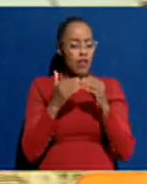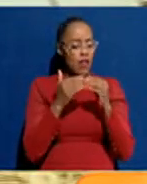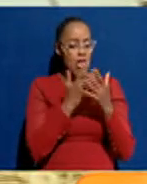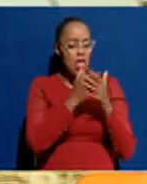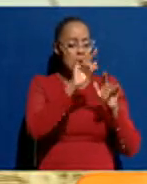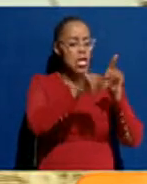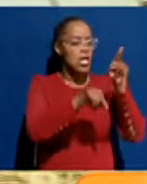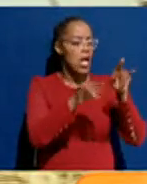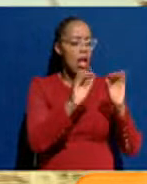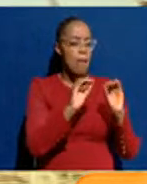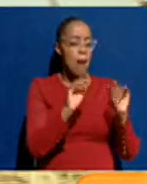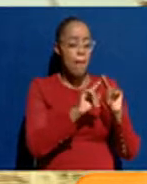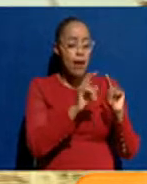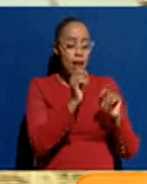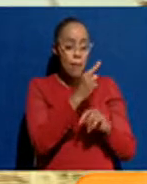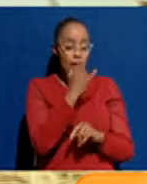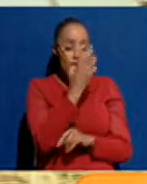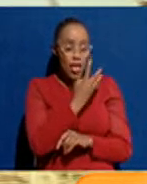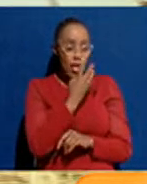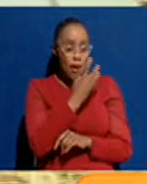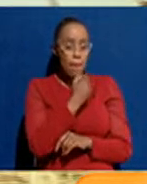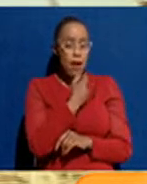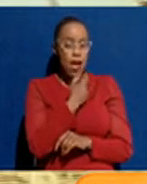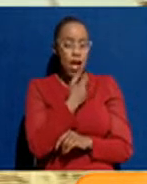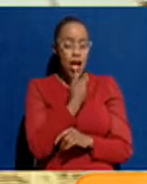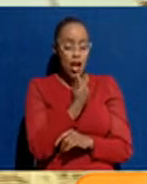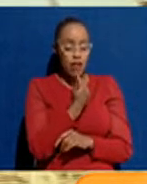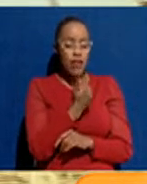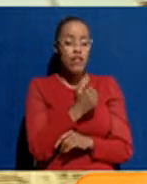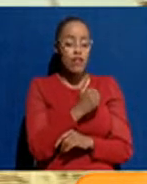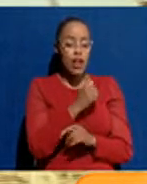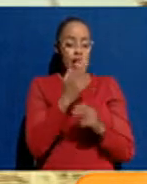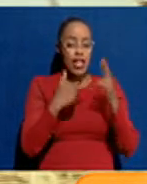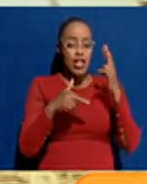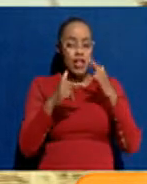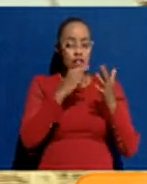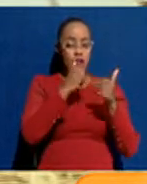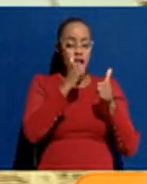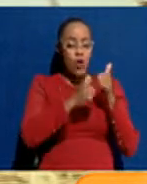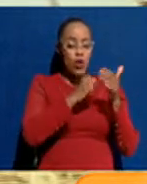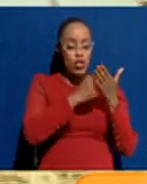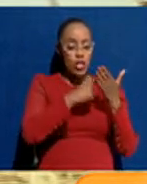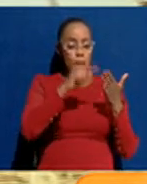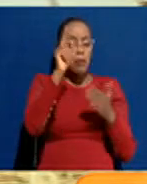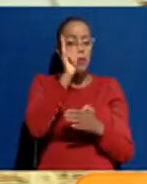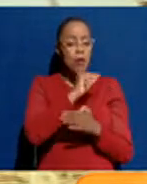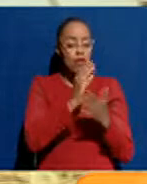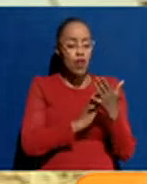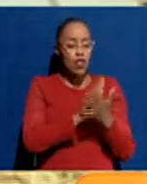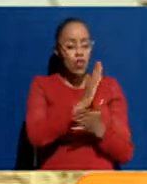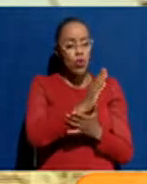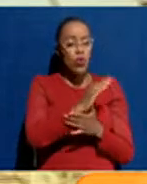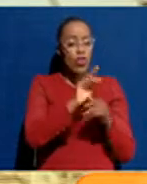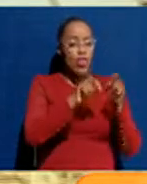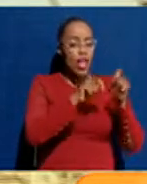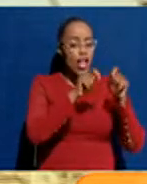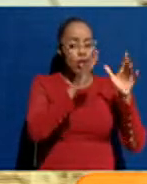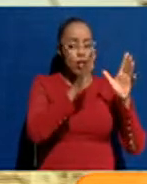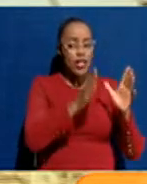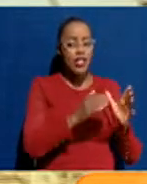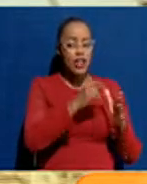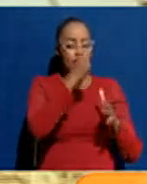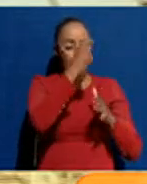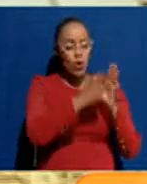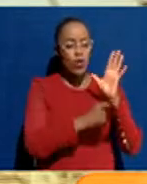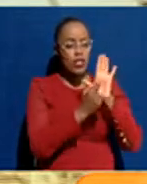Mm-hmm. But in April, there was a tariff review, which was approved by the regulator. Mm-hmm. And this was what we call a cost